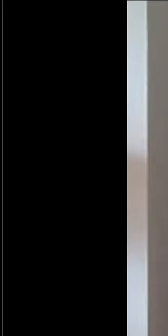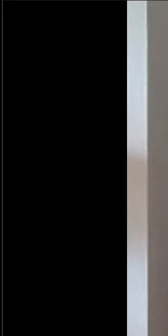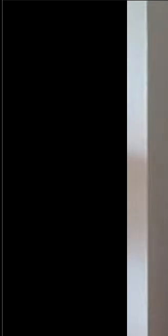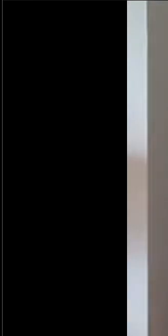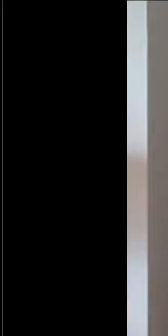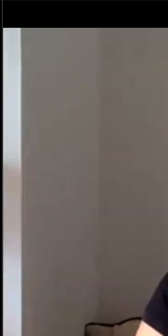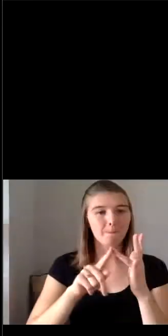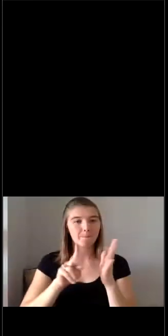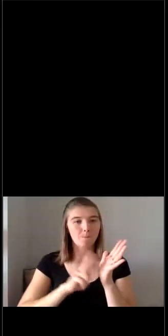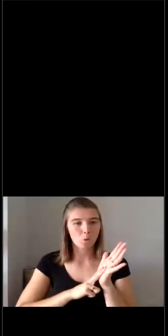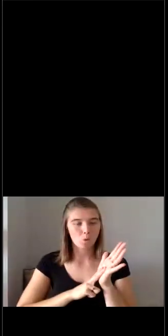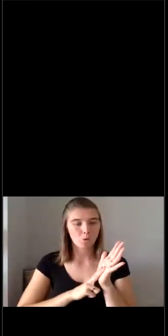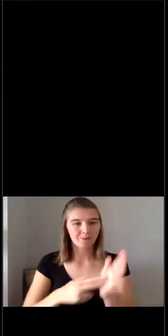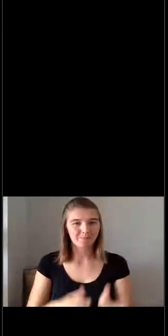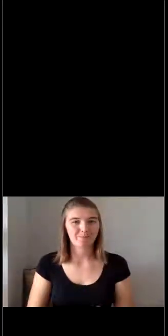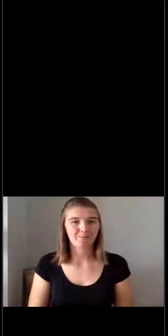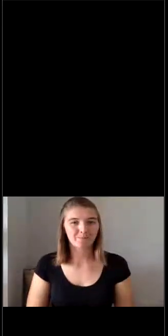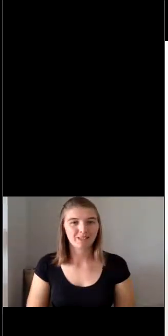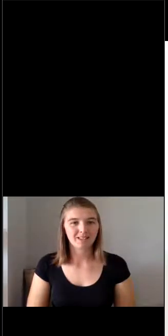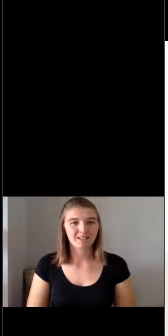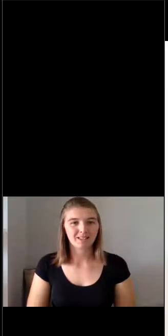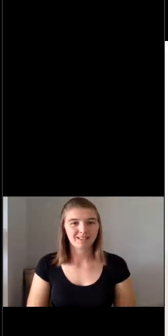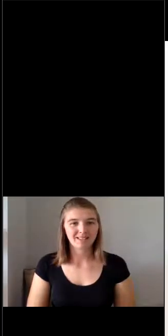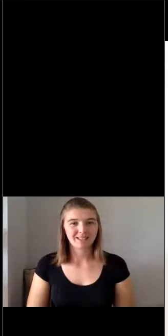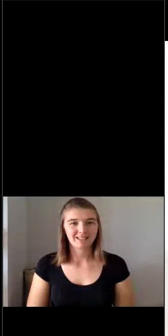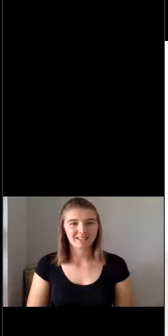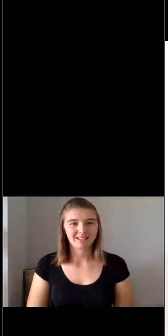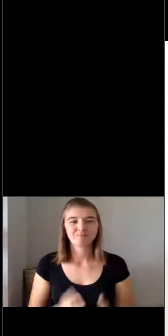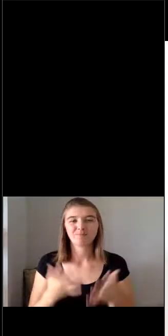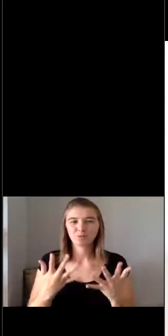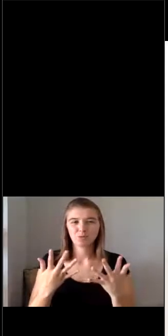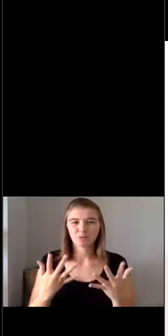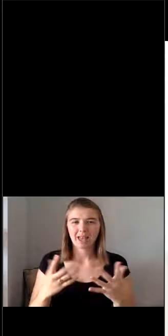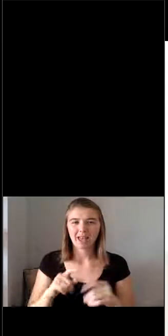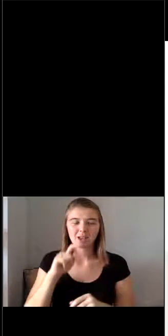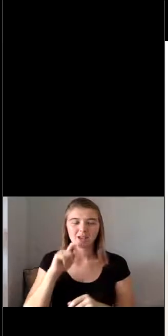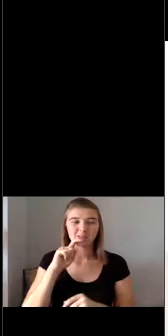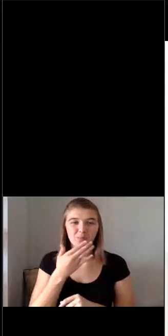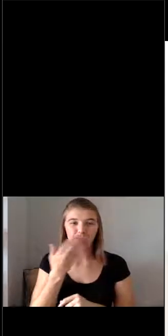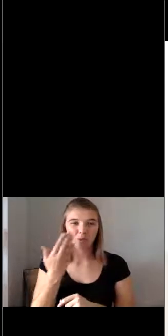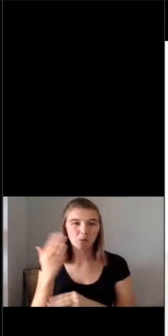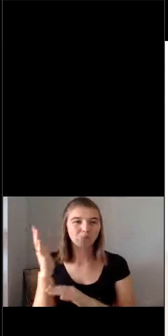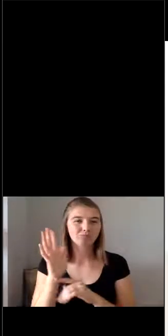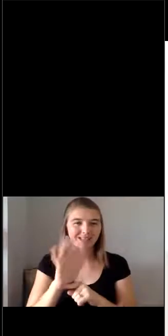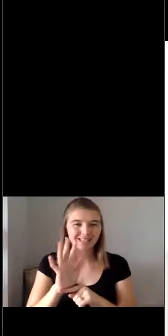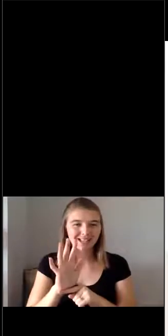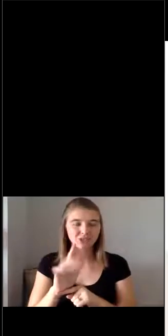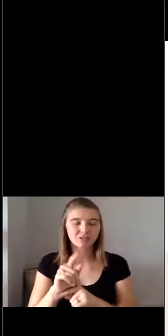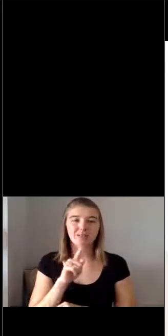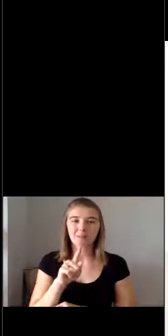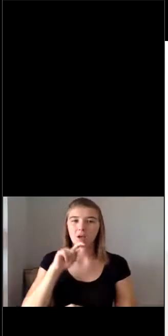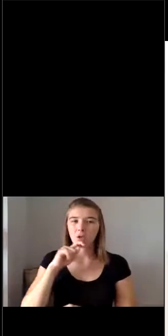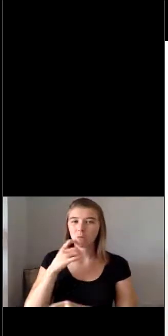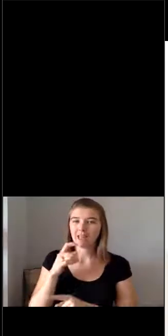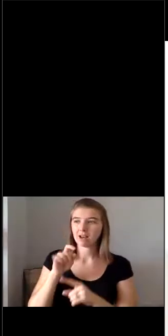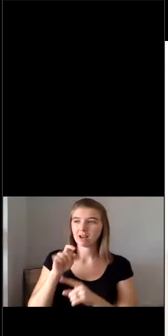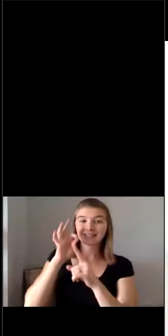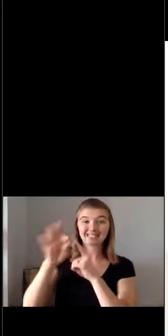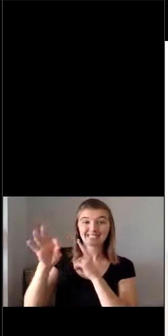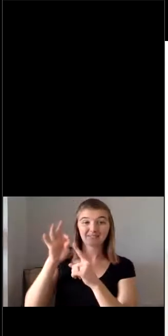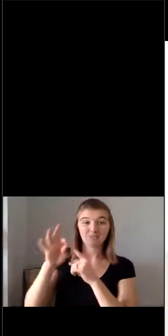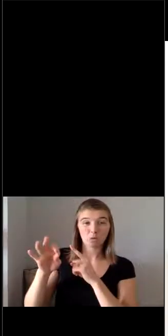us is we're going to do this as an actual interview. So I will invite Boon to share her webcam now. And